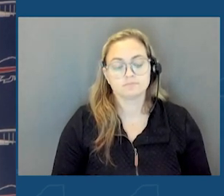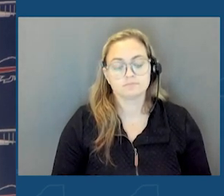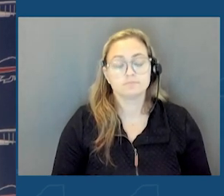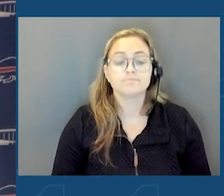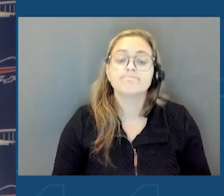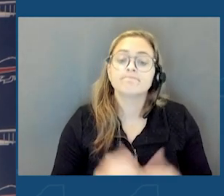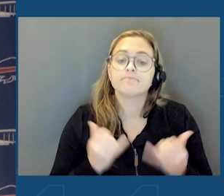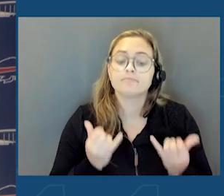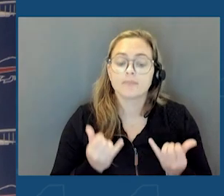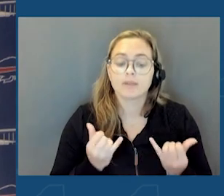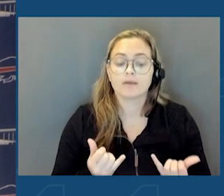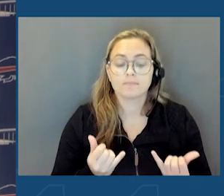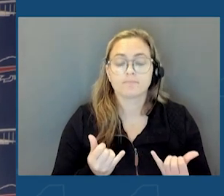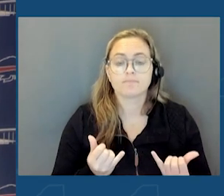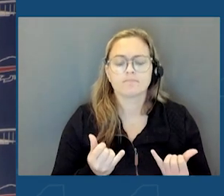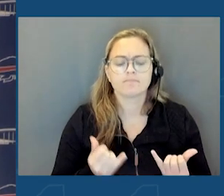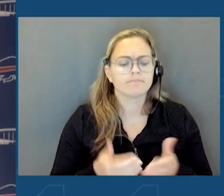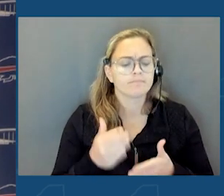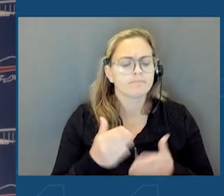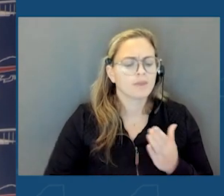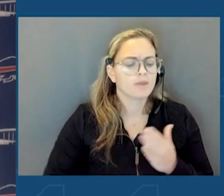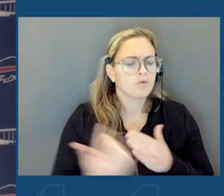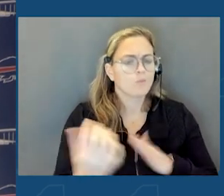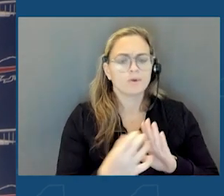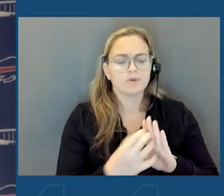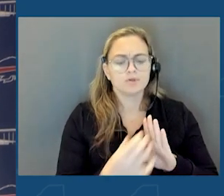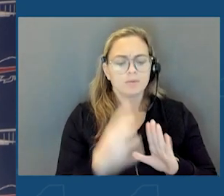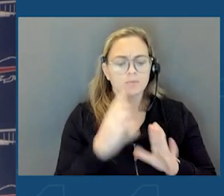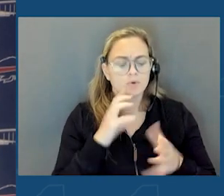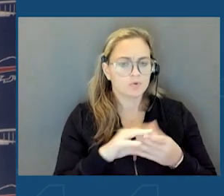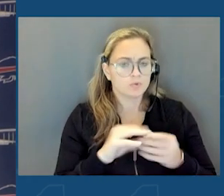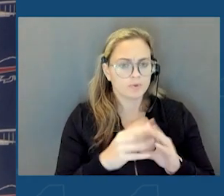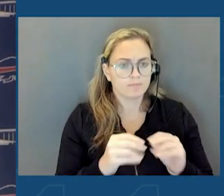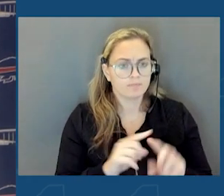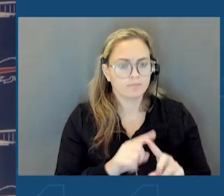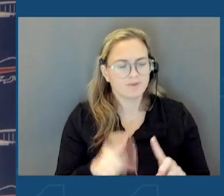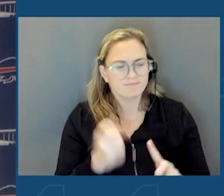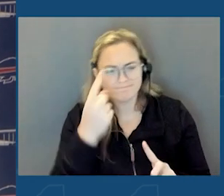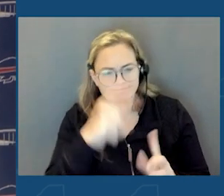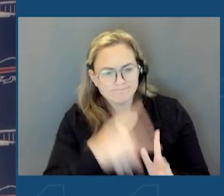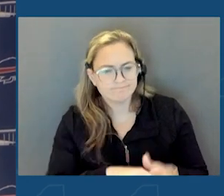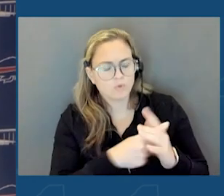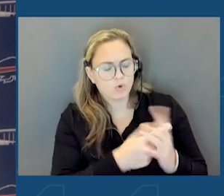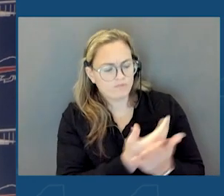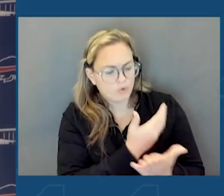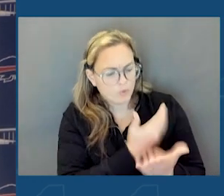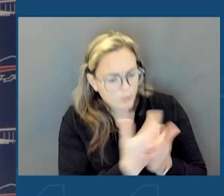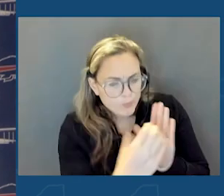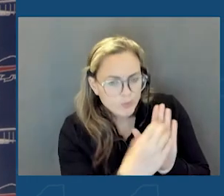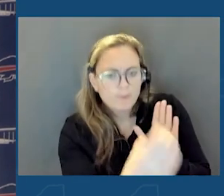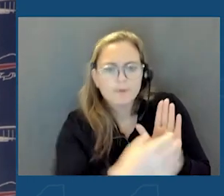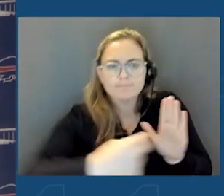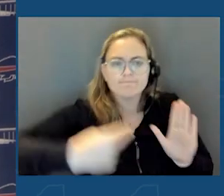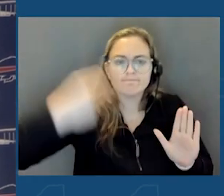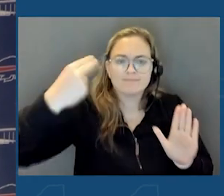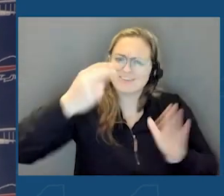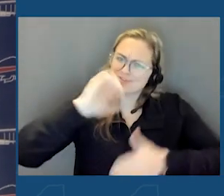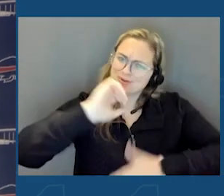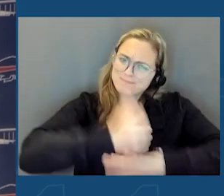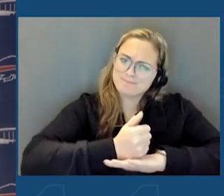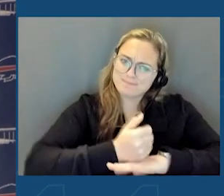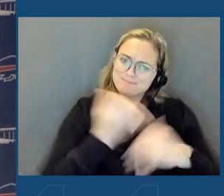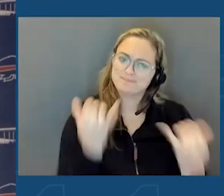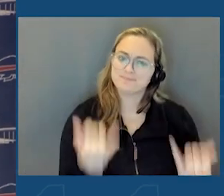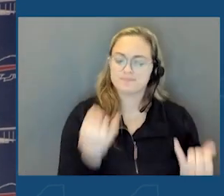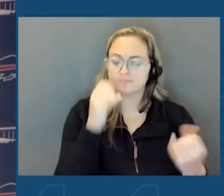Today marks the end of one chapter in this story, but it's the beginning of another. History is being made, and the